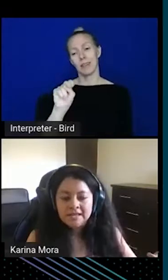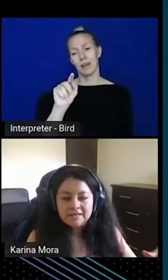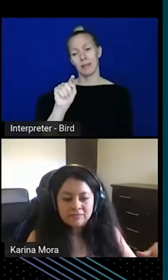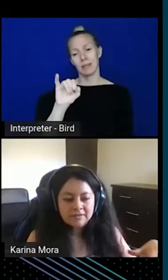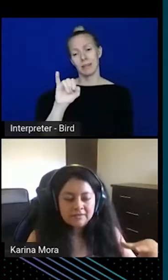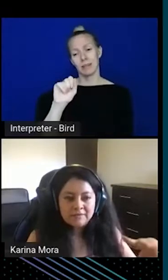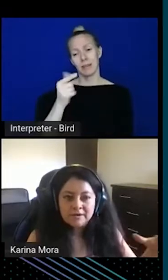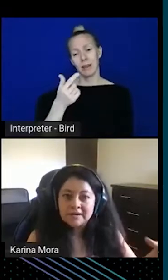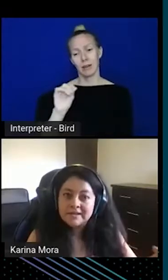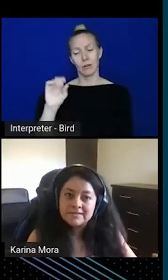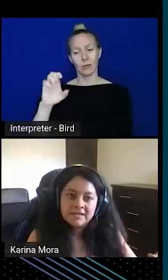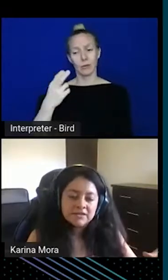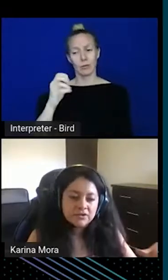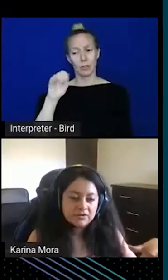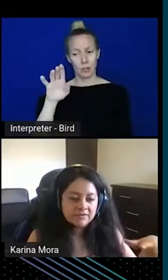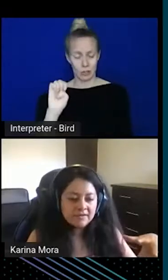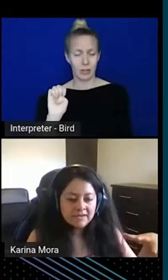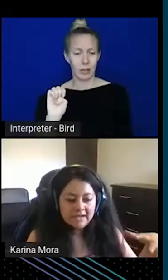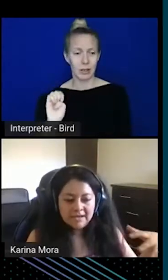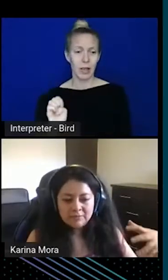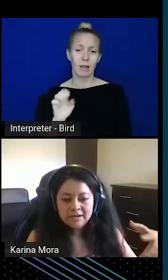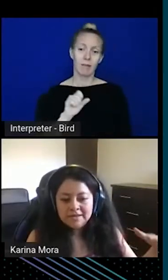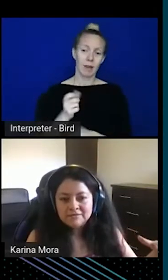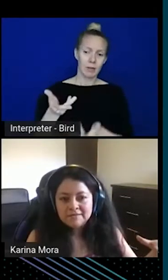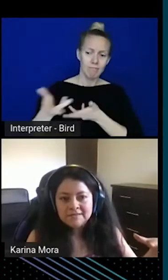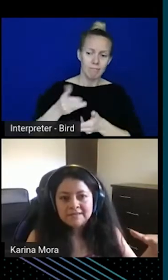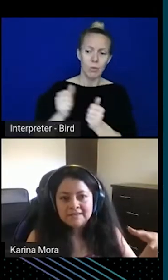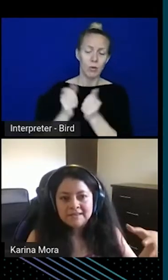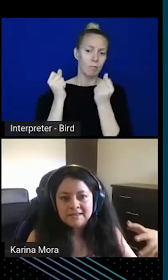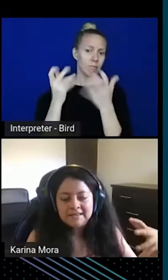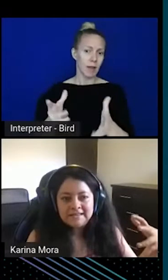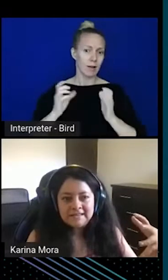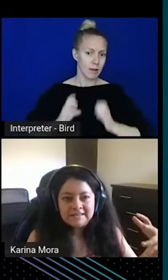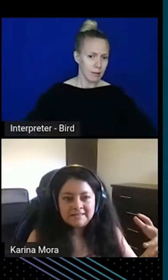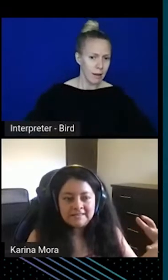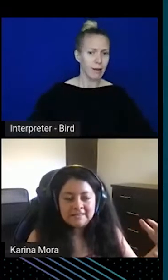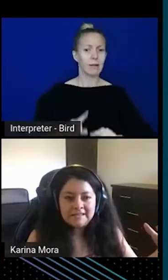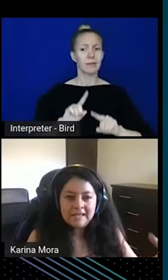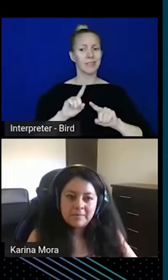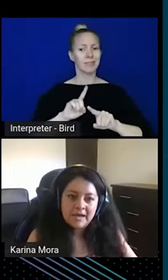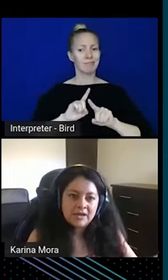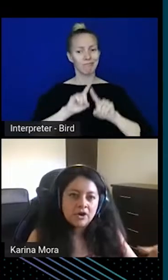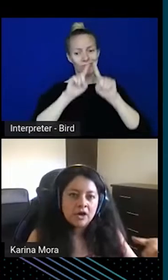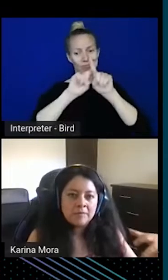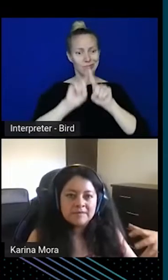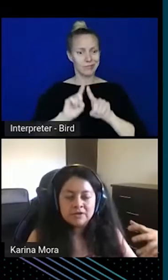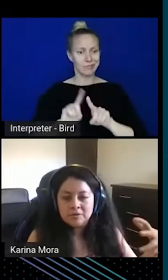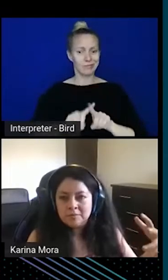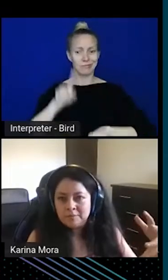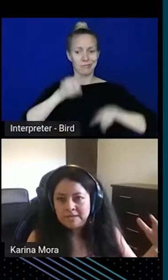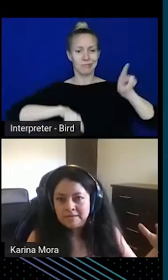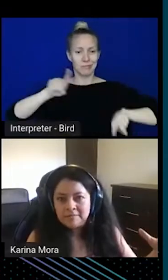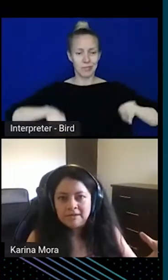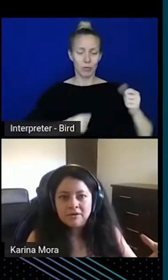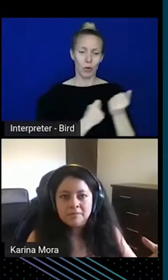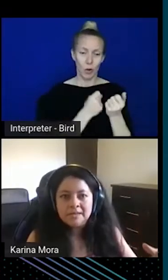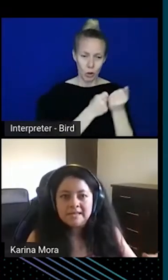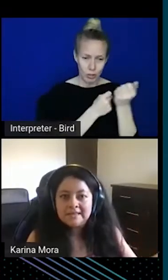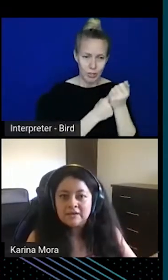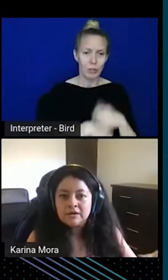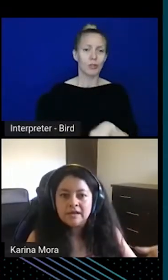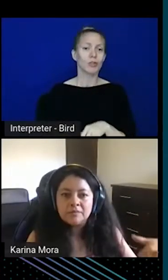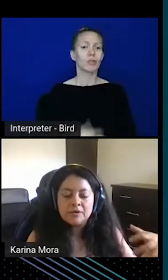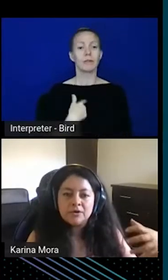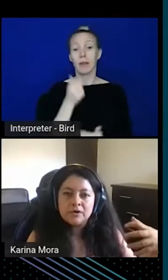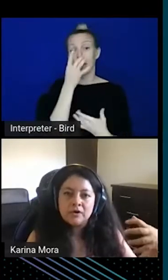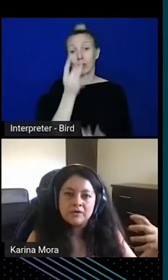multiple clients with different architectures. I'm really interested in API ops,